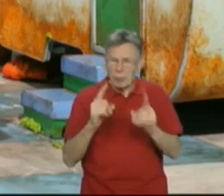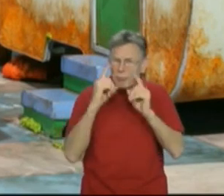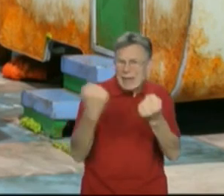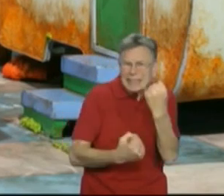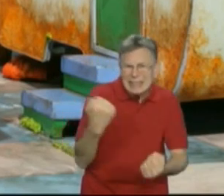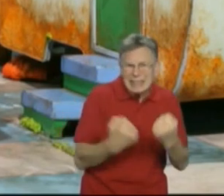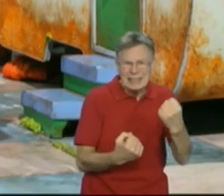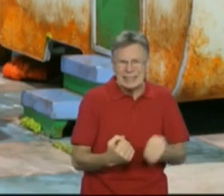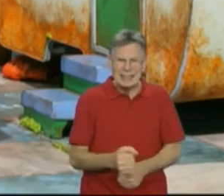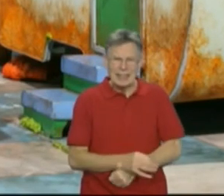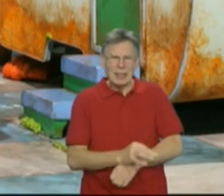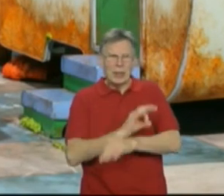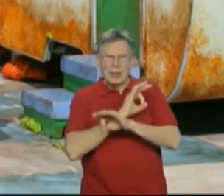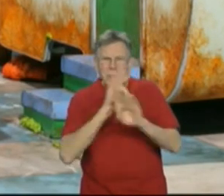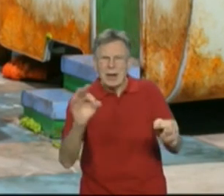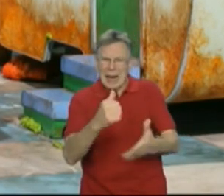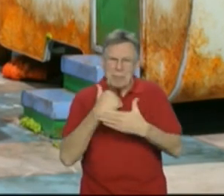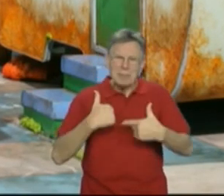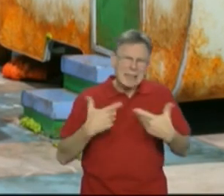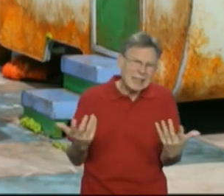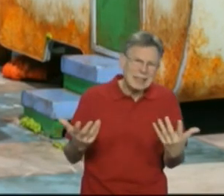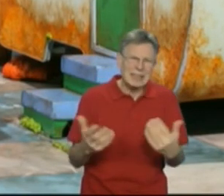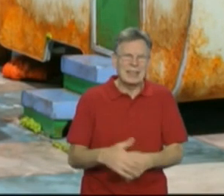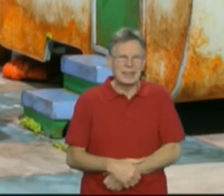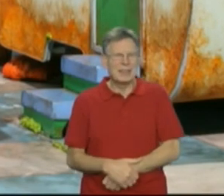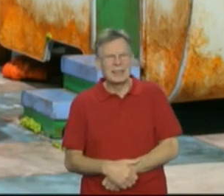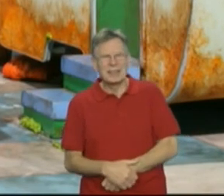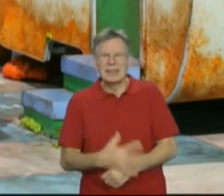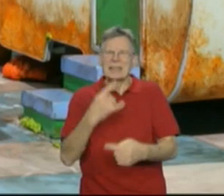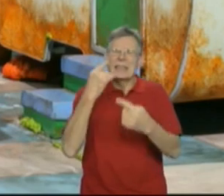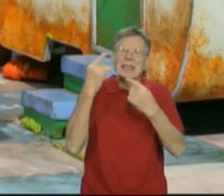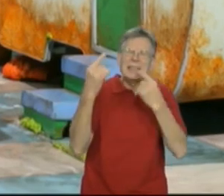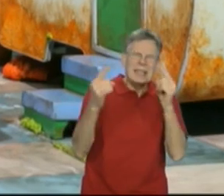I'll see you later. I'm really nervous about the race and no one is helping me.